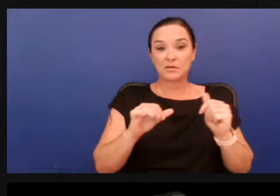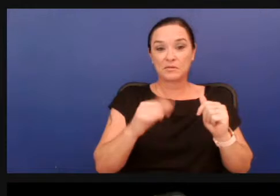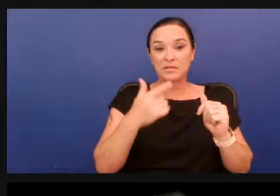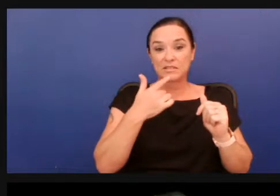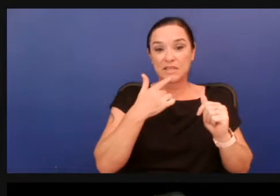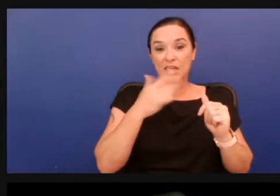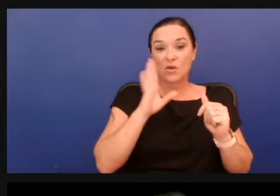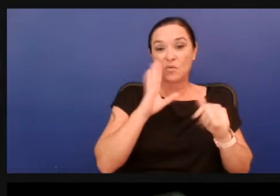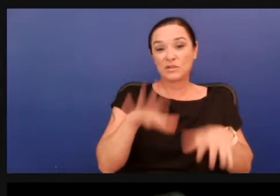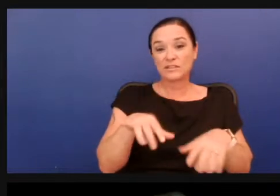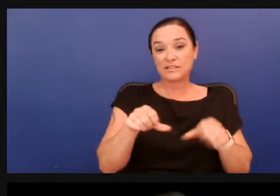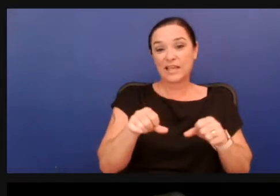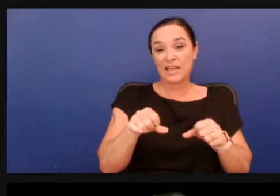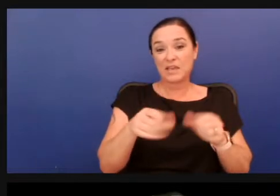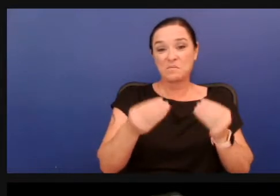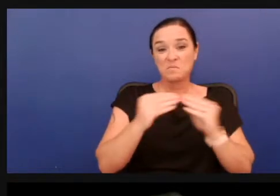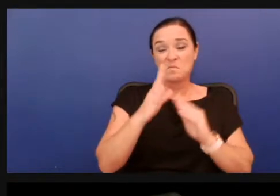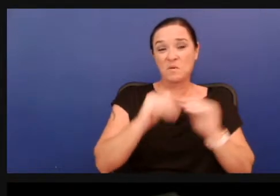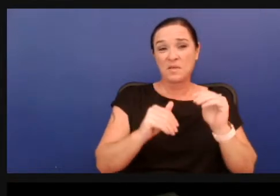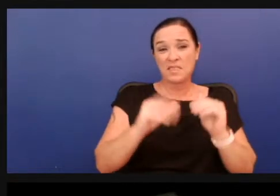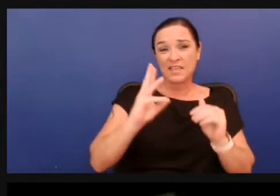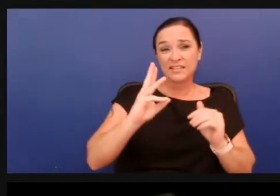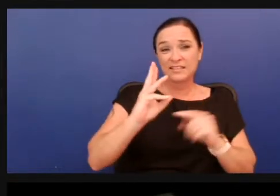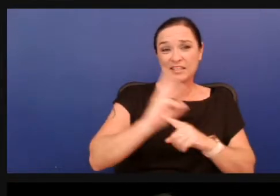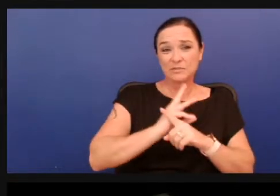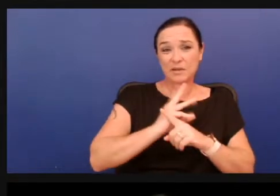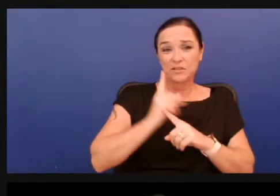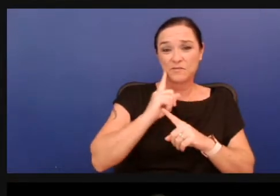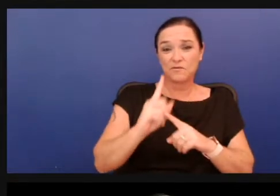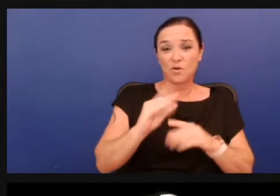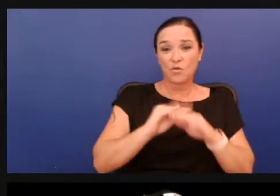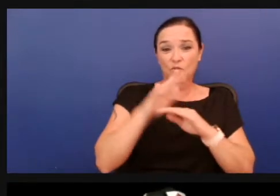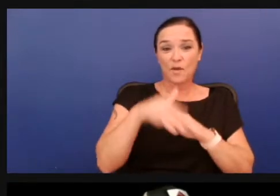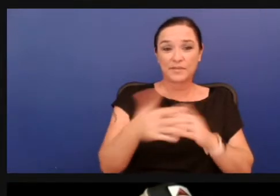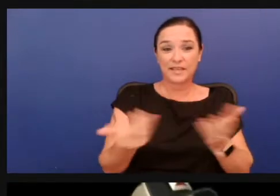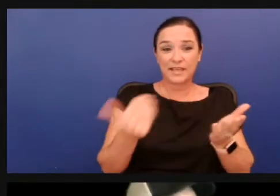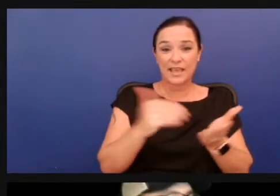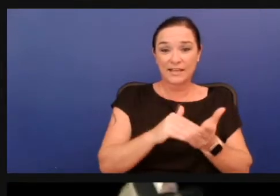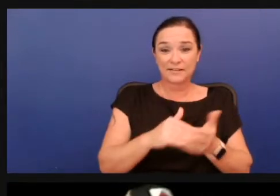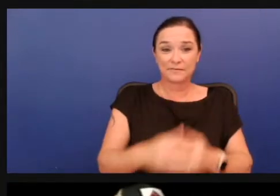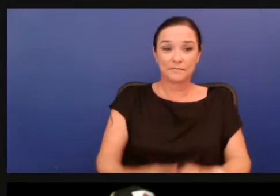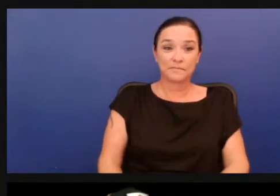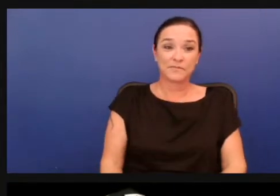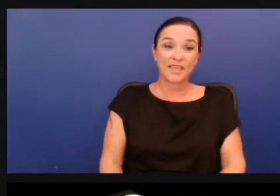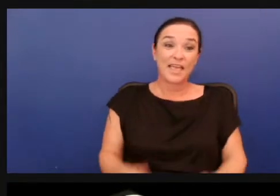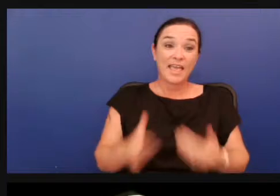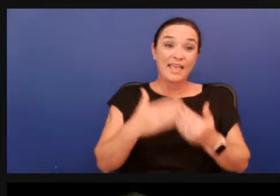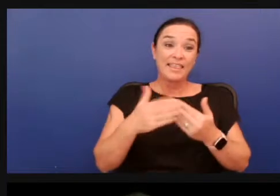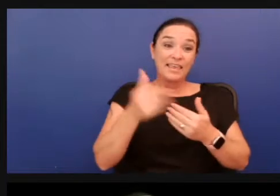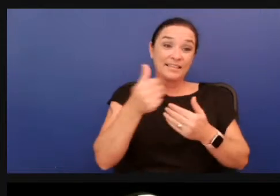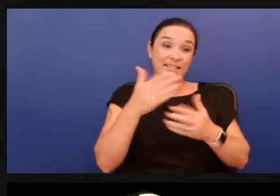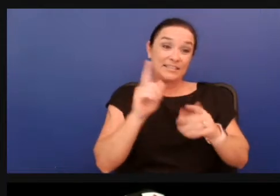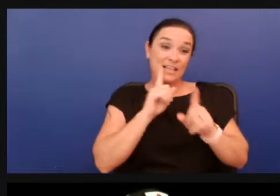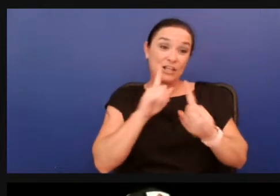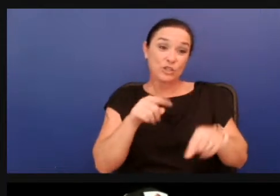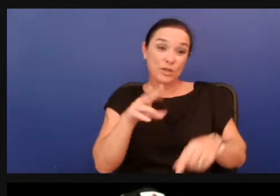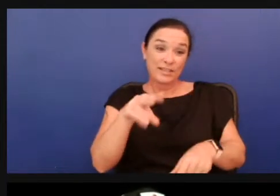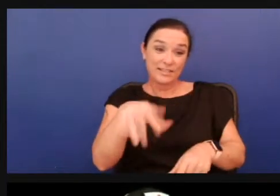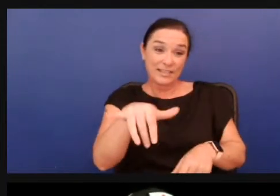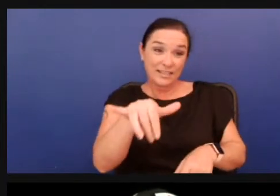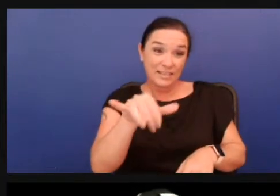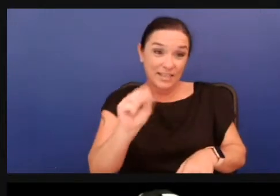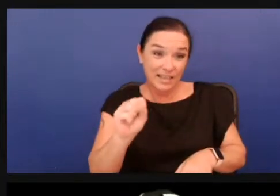months plus, to recharge and erupt again? Yeah, I think the easiest answer is yes. It's going to have to do a lot of work